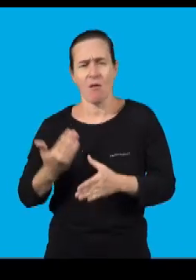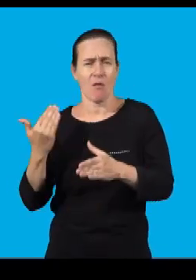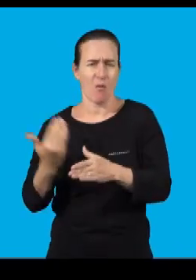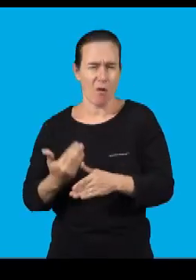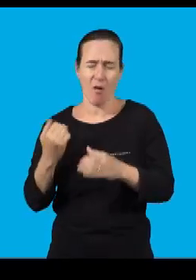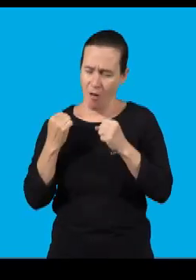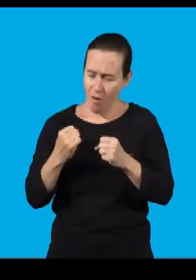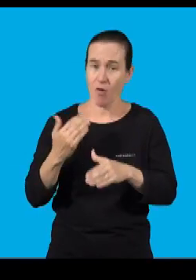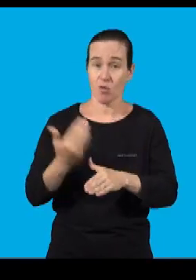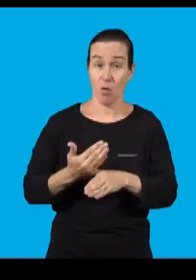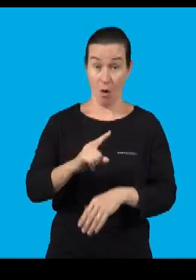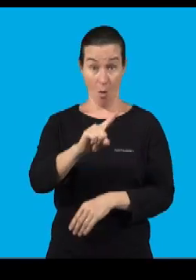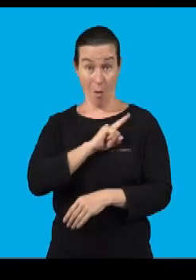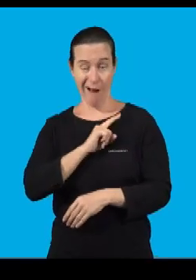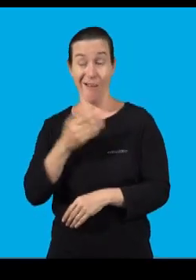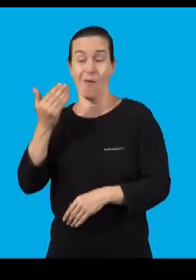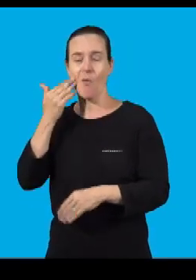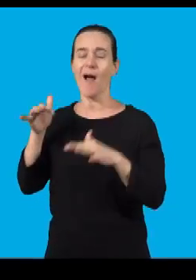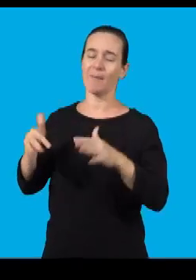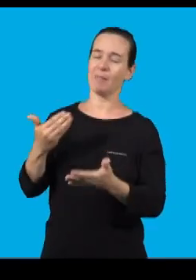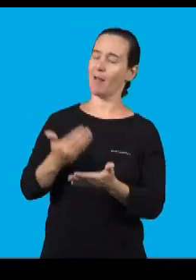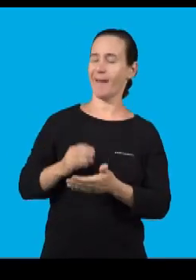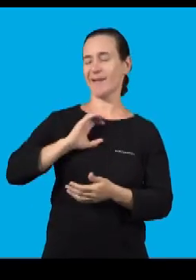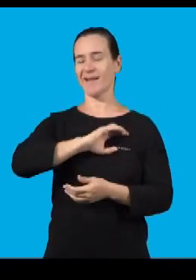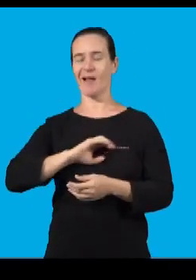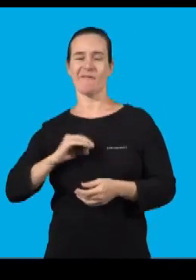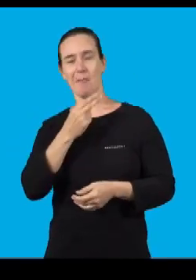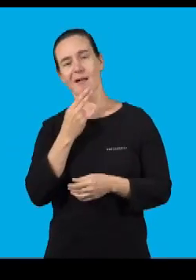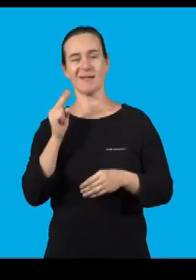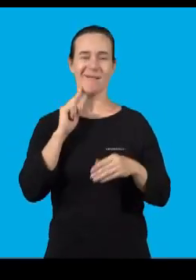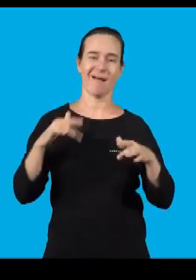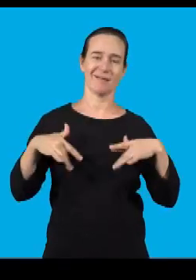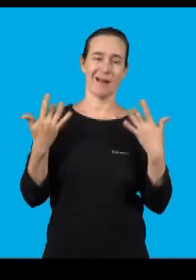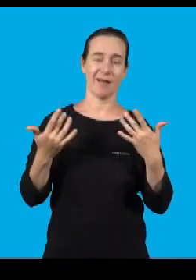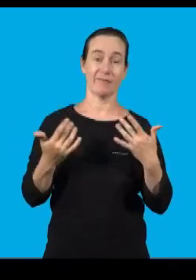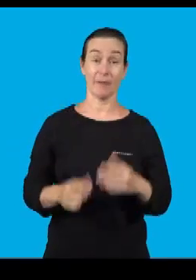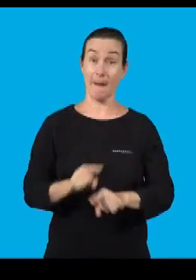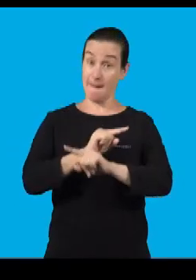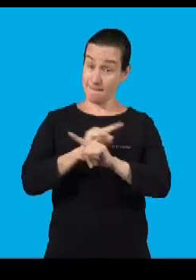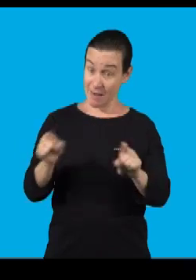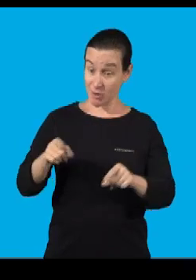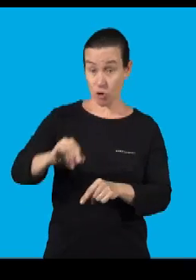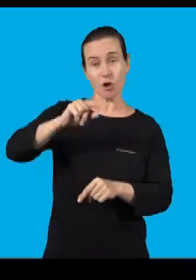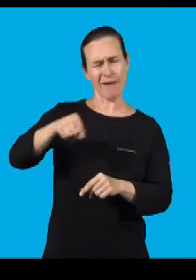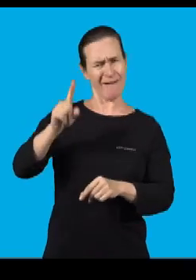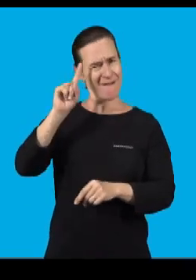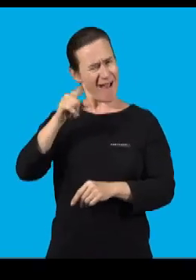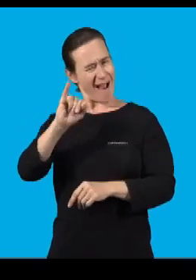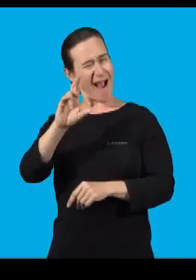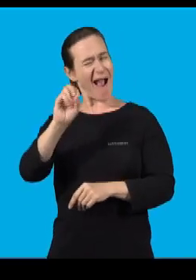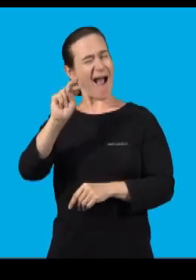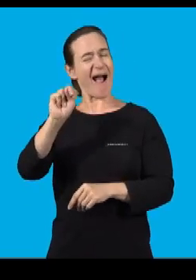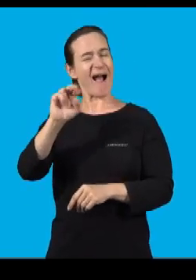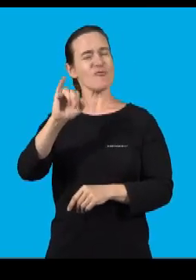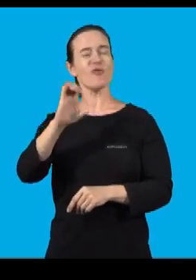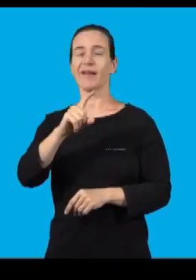the work so that white people can live comfortably. However, John too is living a comfortable life. So